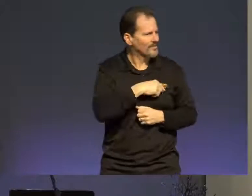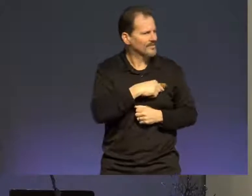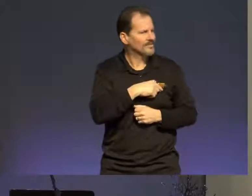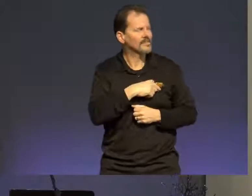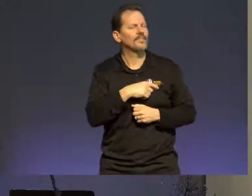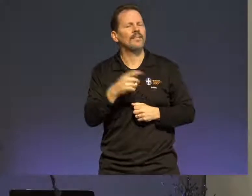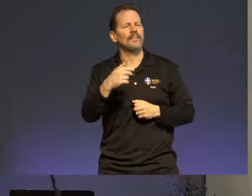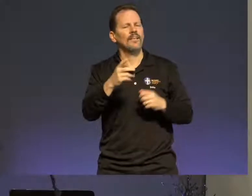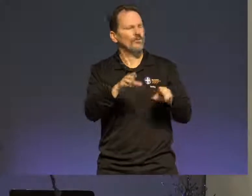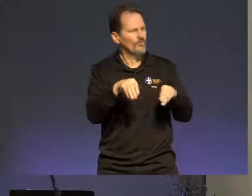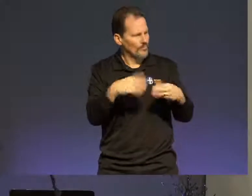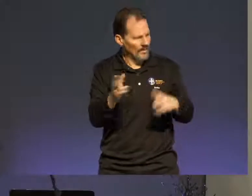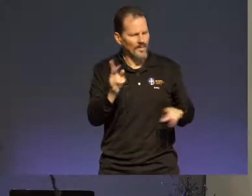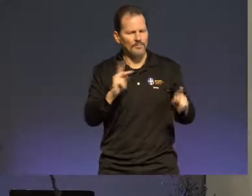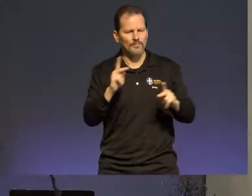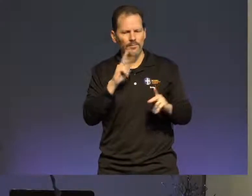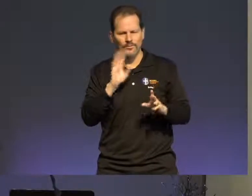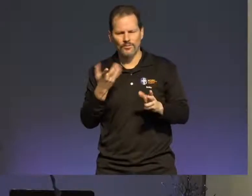us.